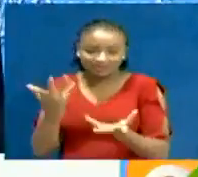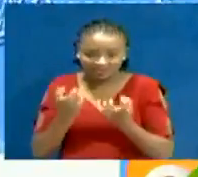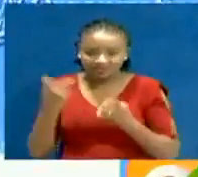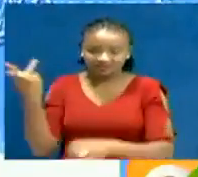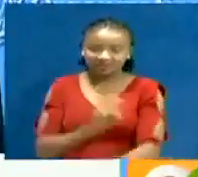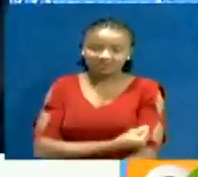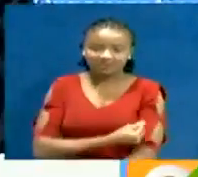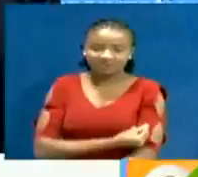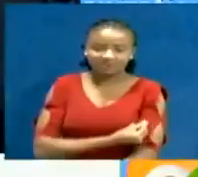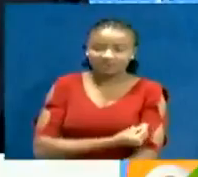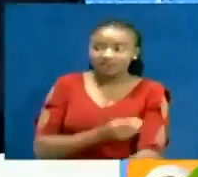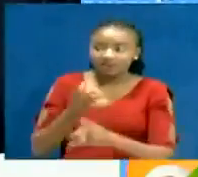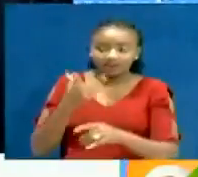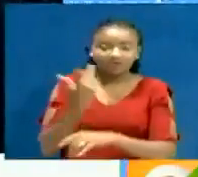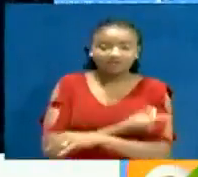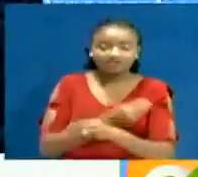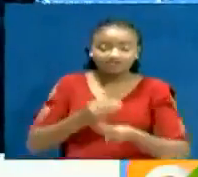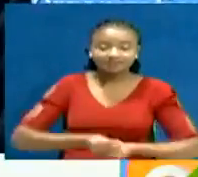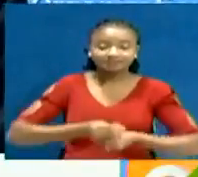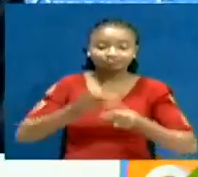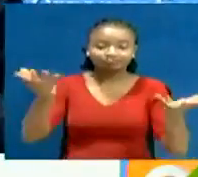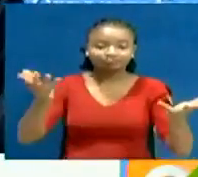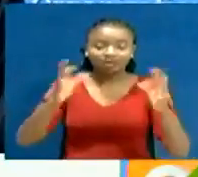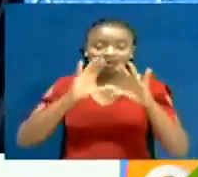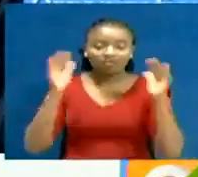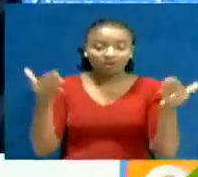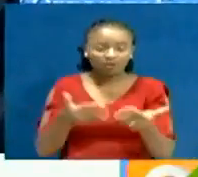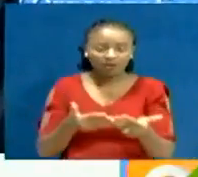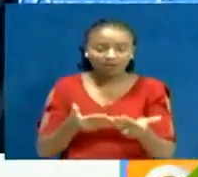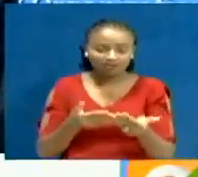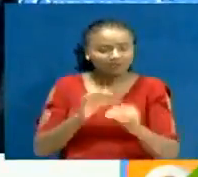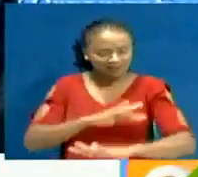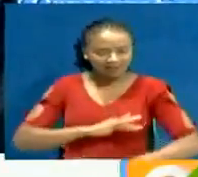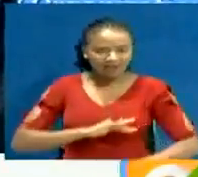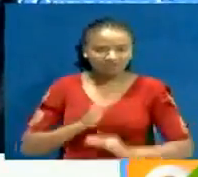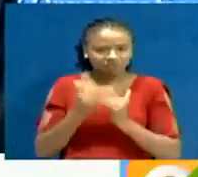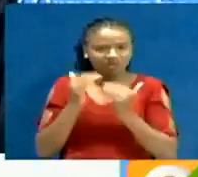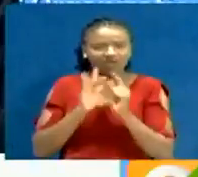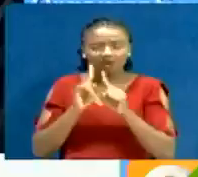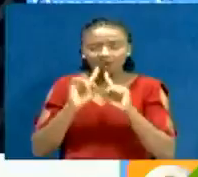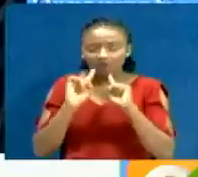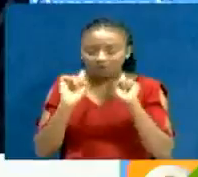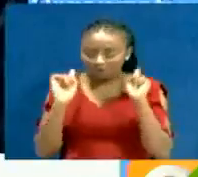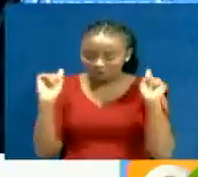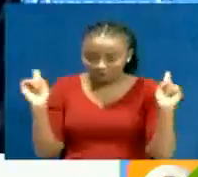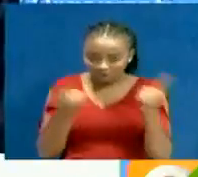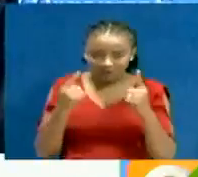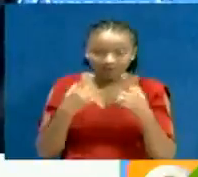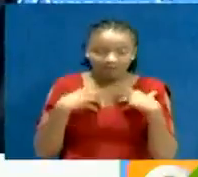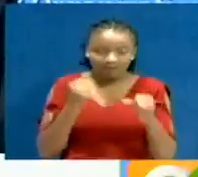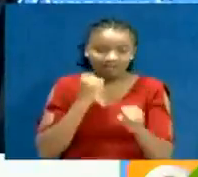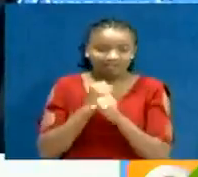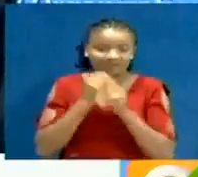doses administered globally so far would have been enough to cover all health workers and older people if they had